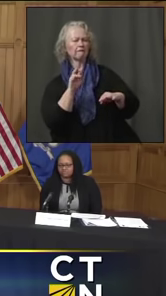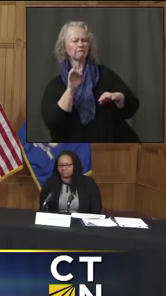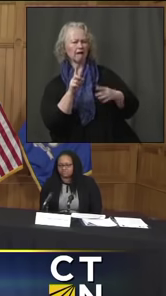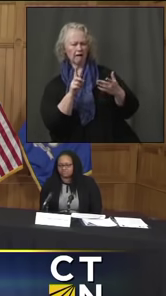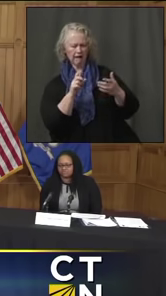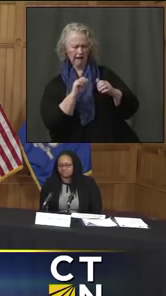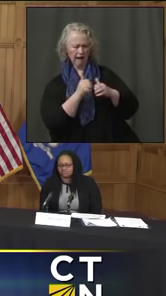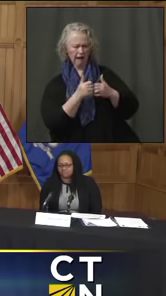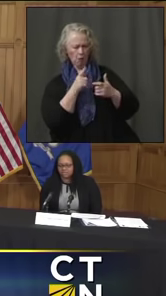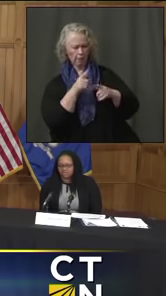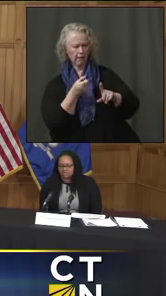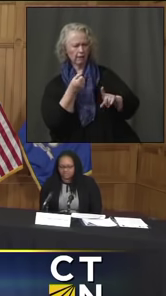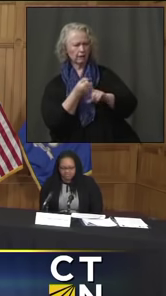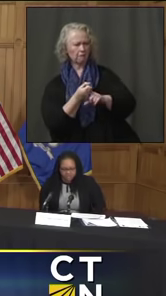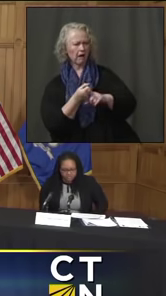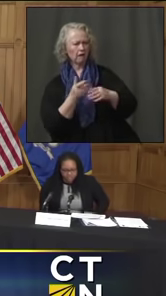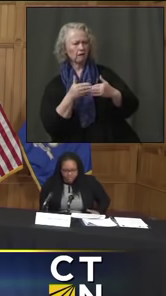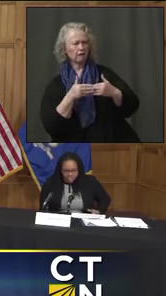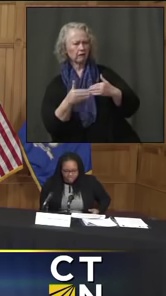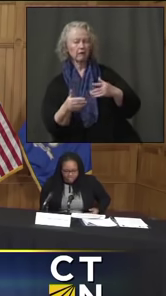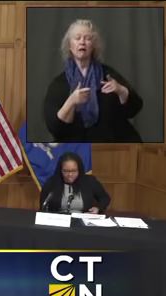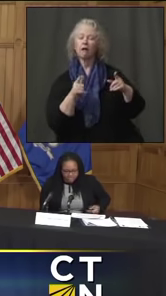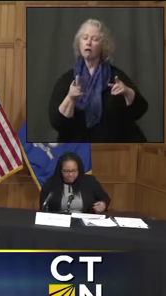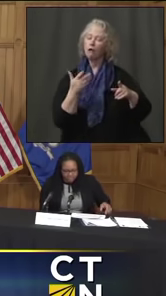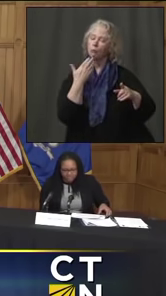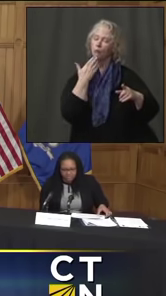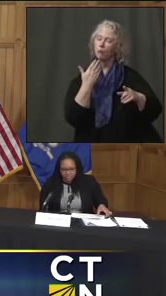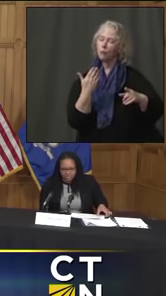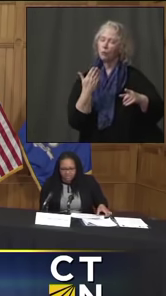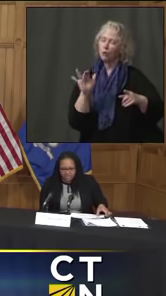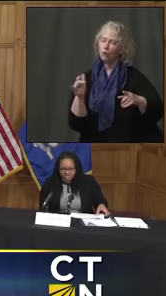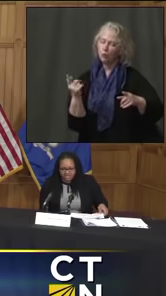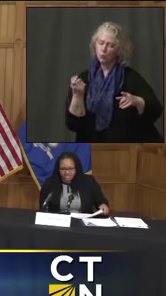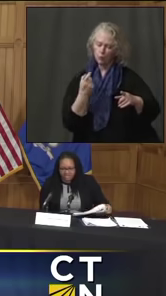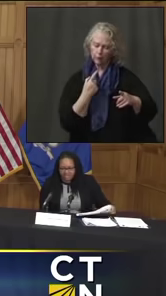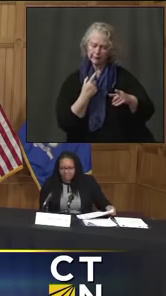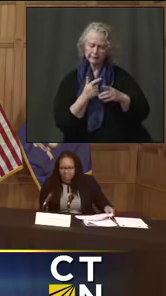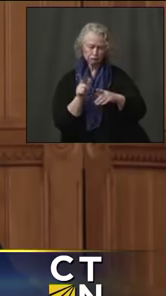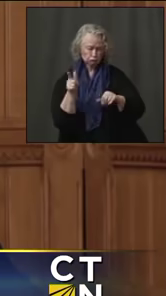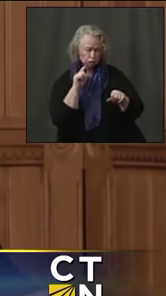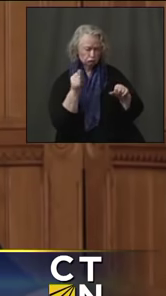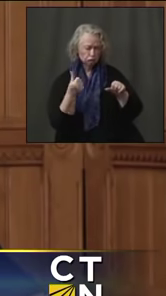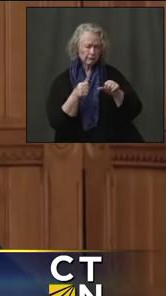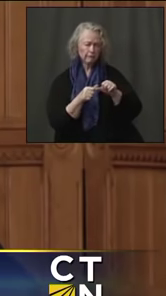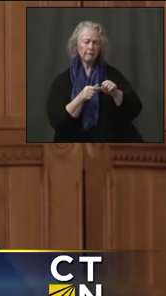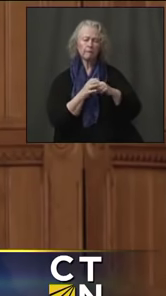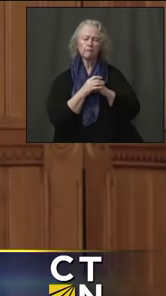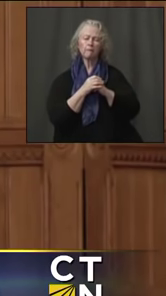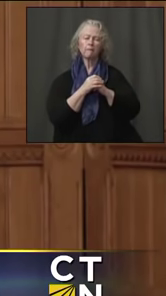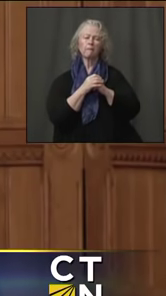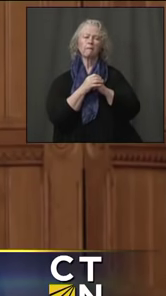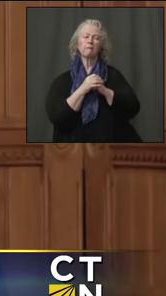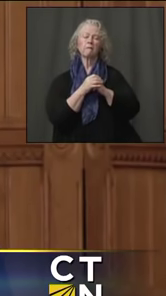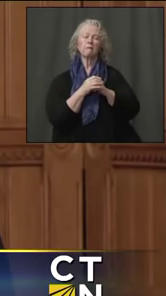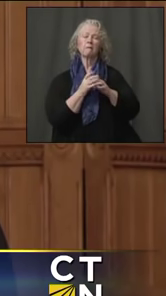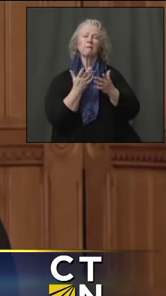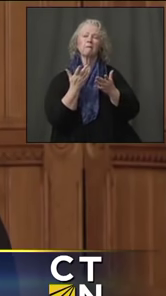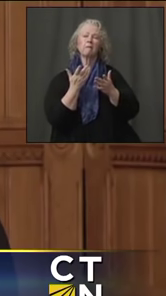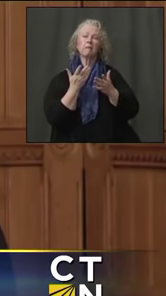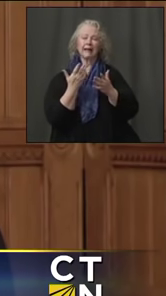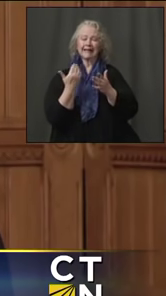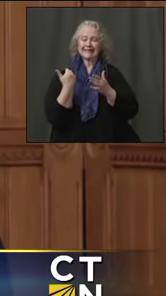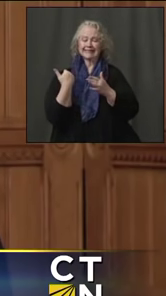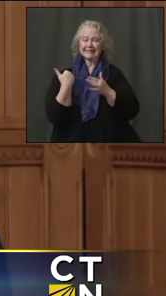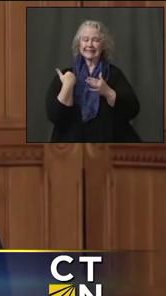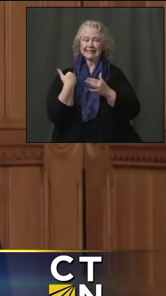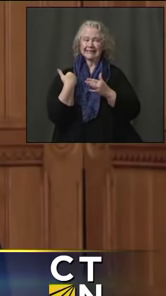deficit projection? Thank you for the question. You might recall that more recently, the